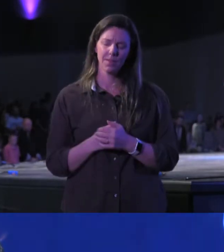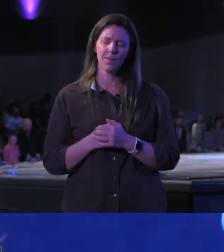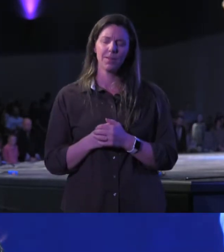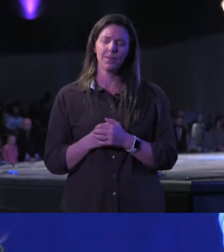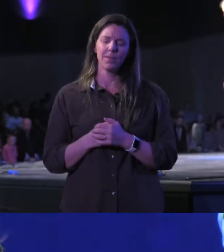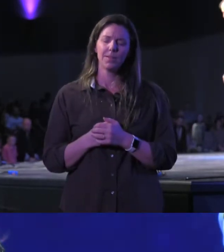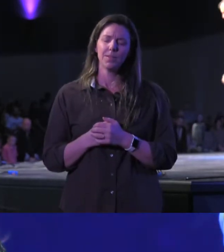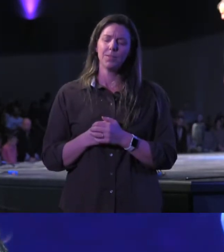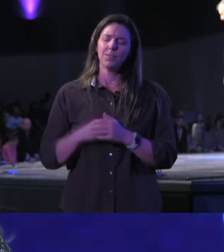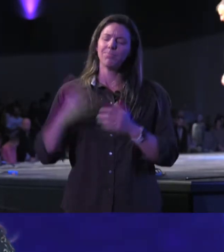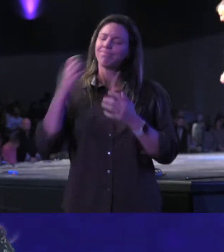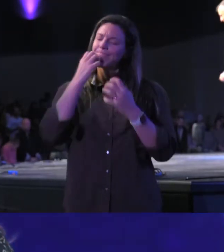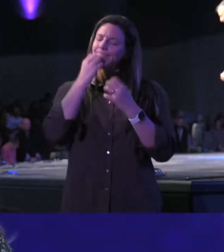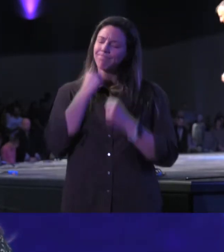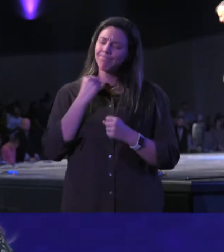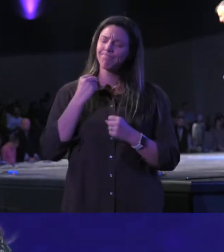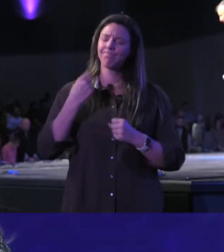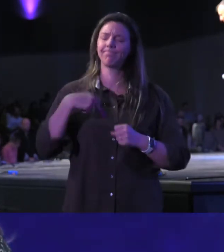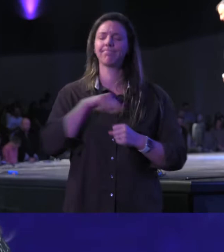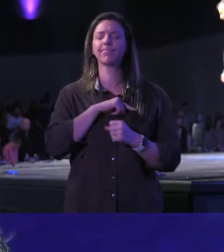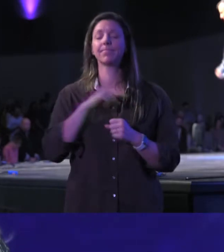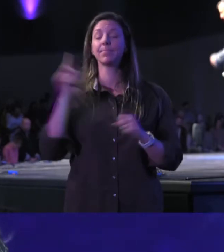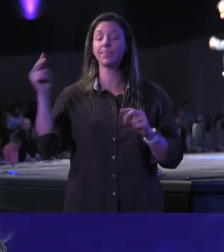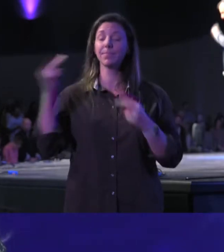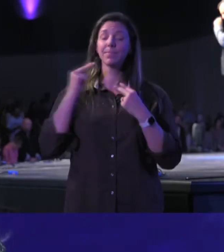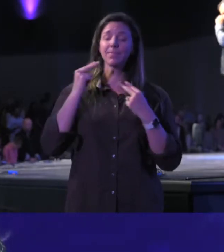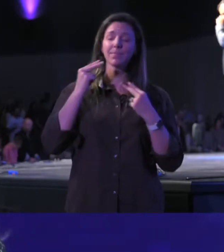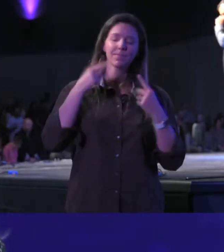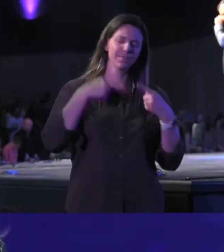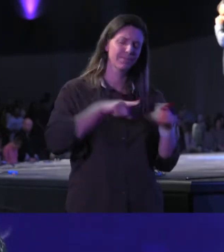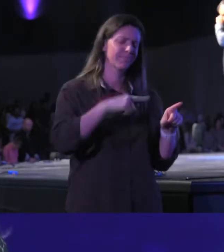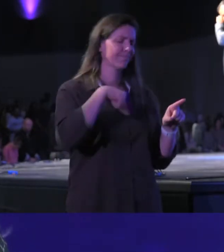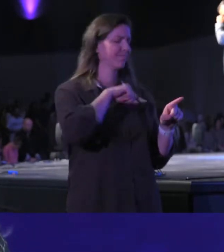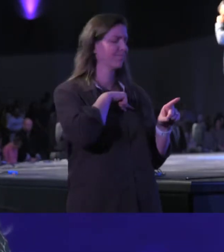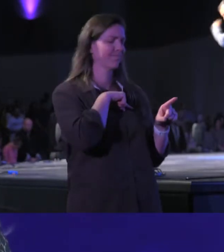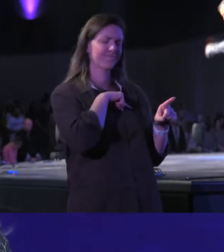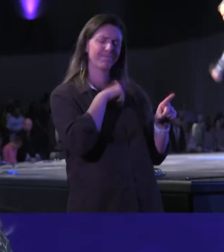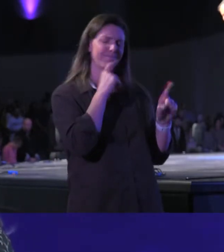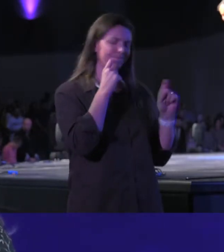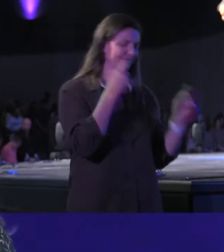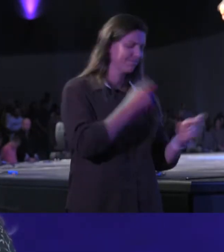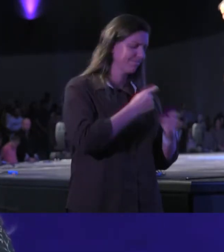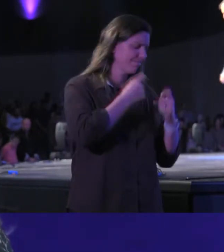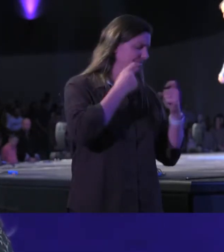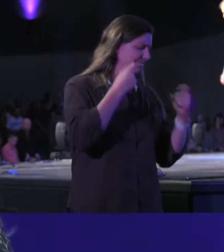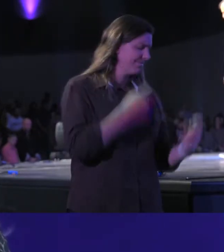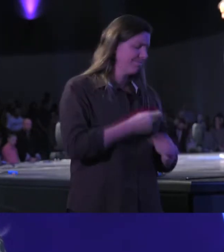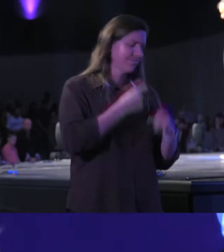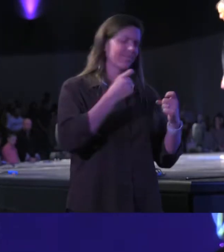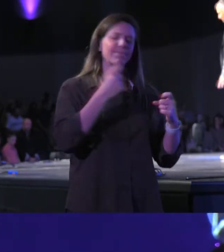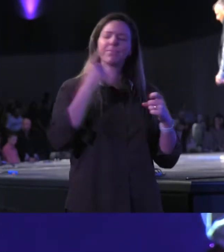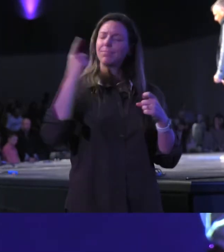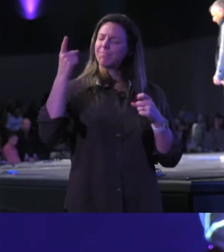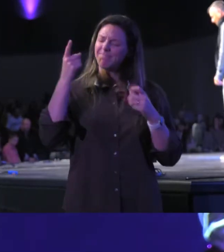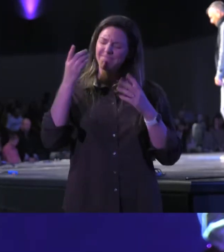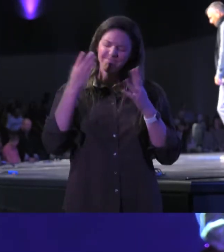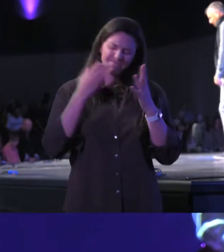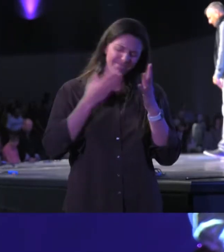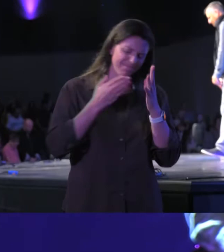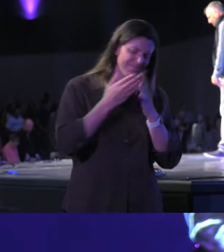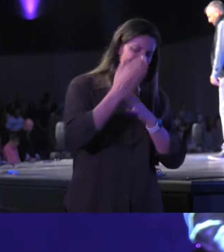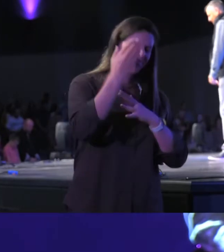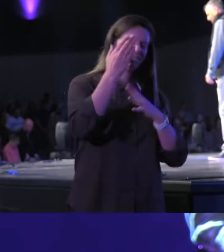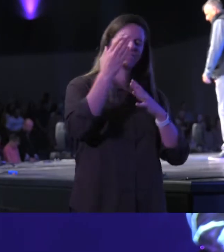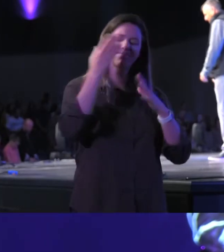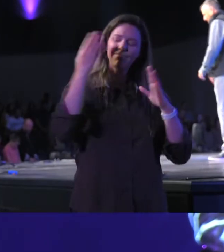you adore us, that you saw us even in our sin and wanted to make a way for relationship with you.